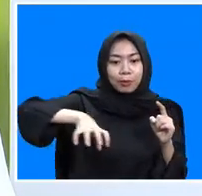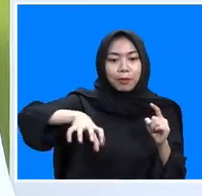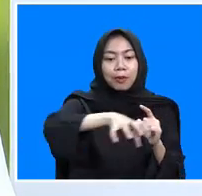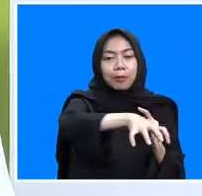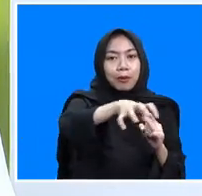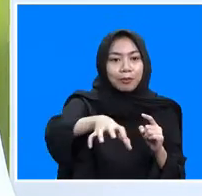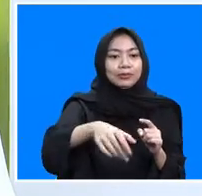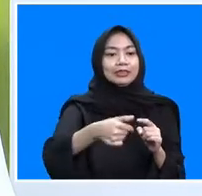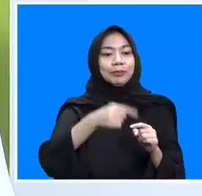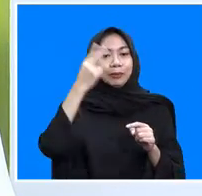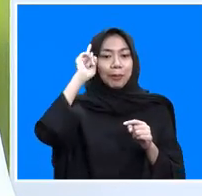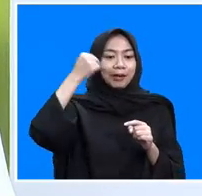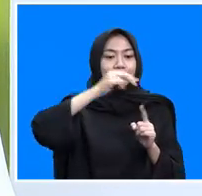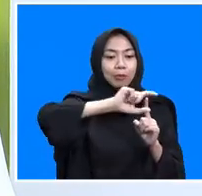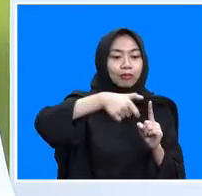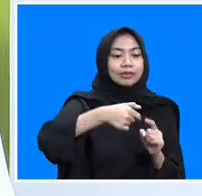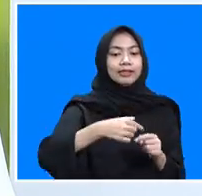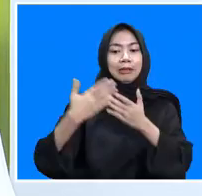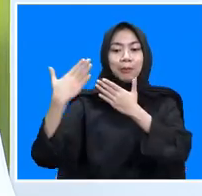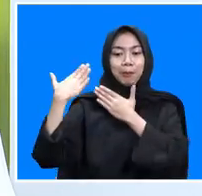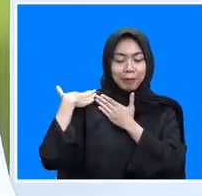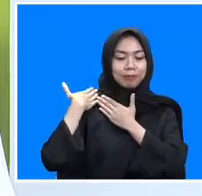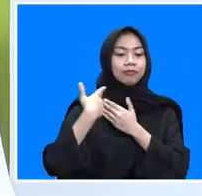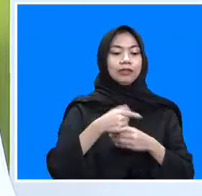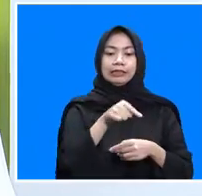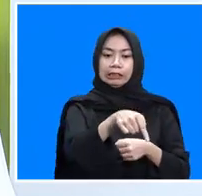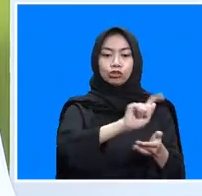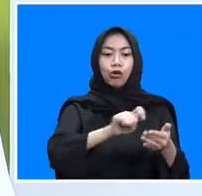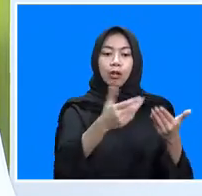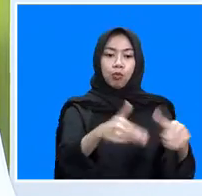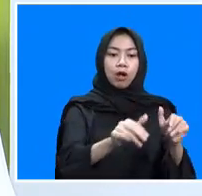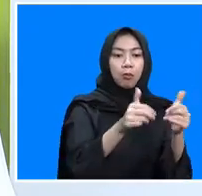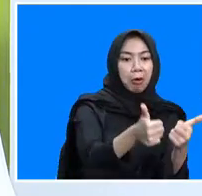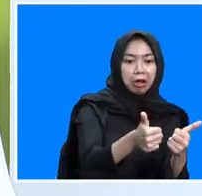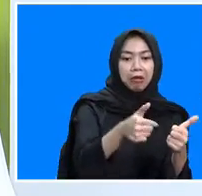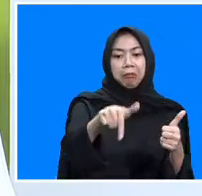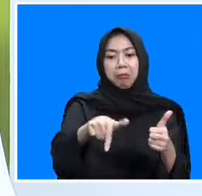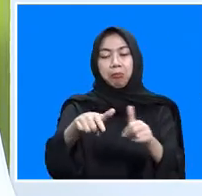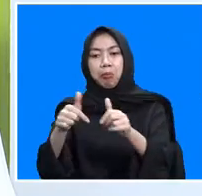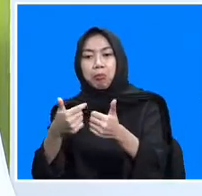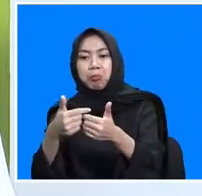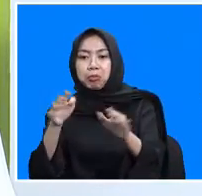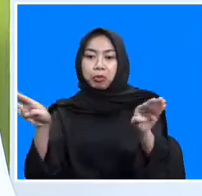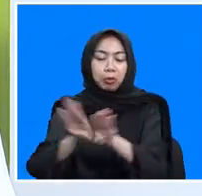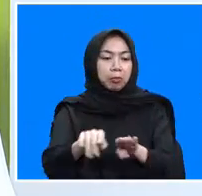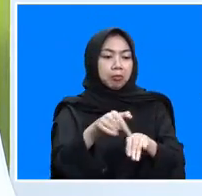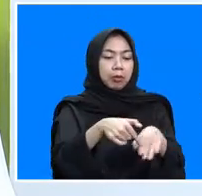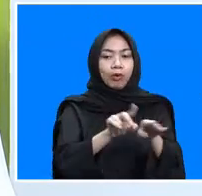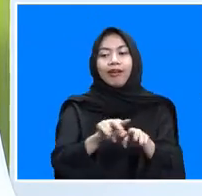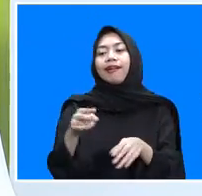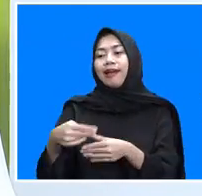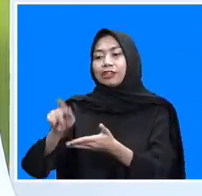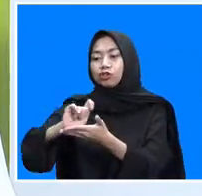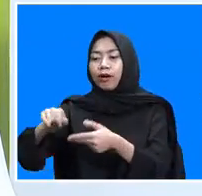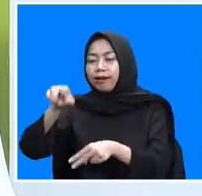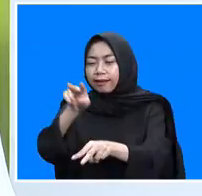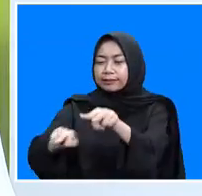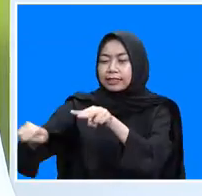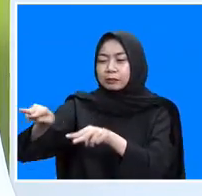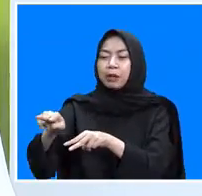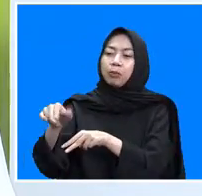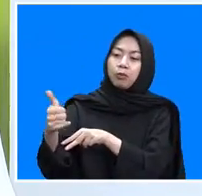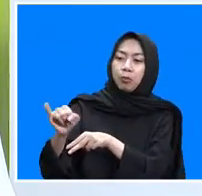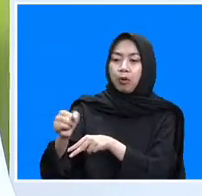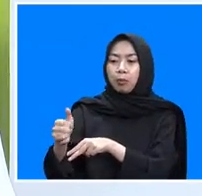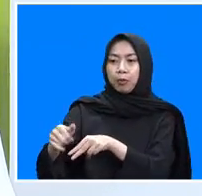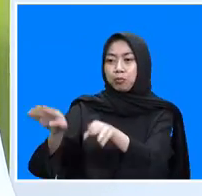running of schools. So that means the delivery of the curriculum, assessment and reporting are all